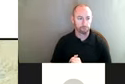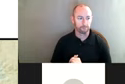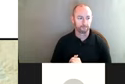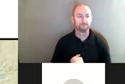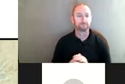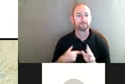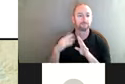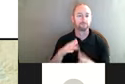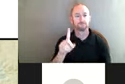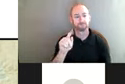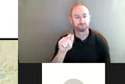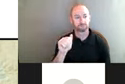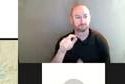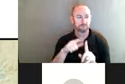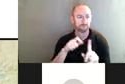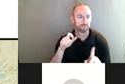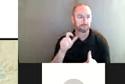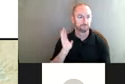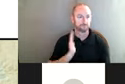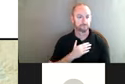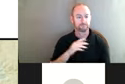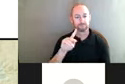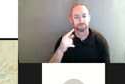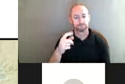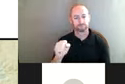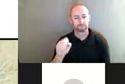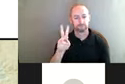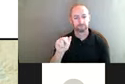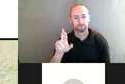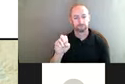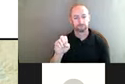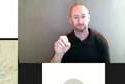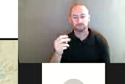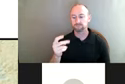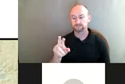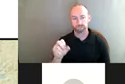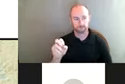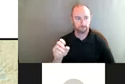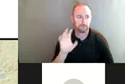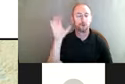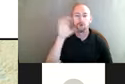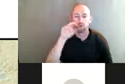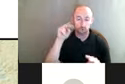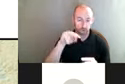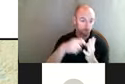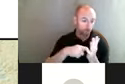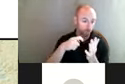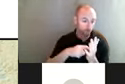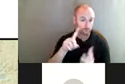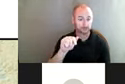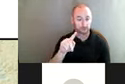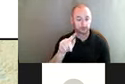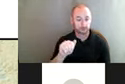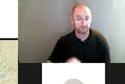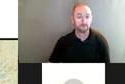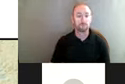downloaded data from our KGS warehouse and looked at coal data because this area